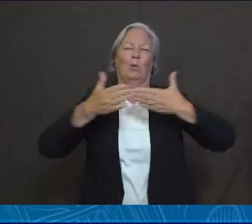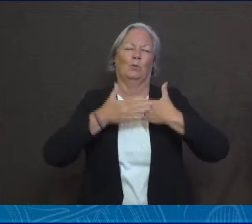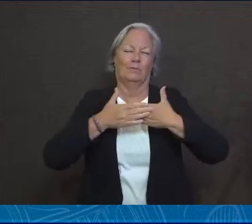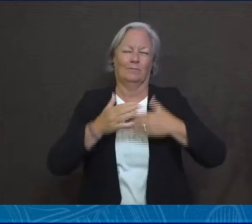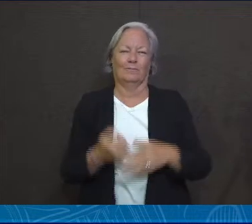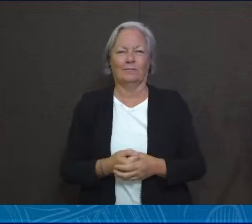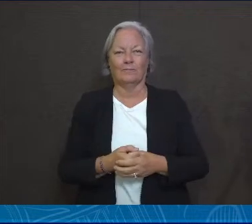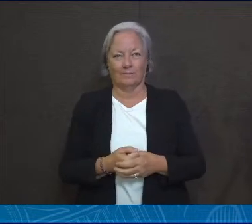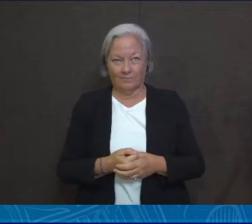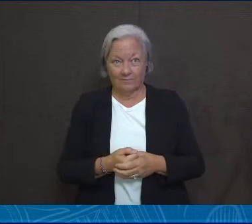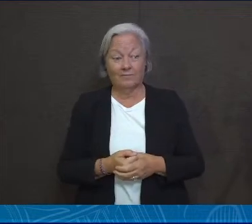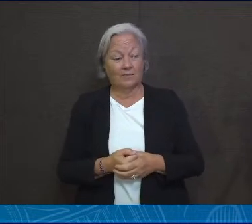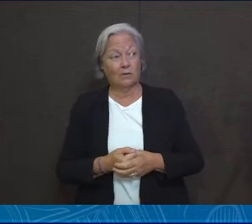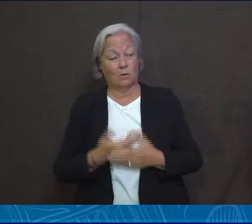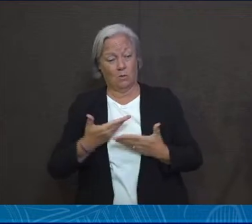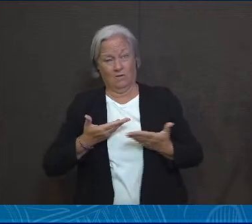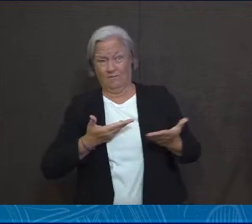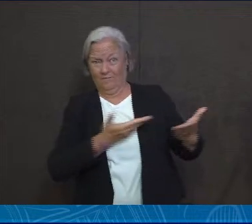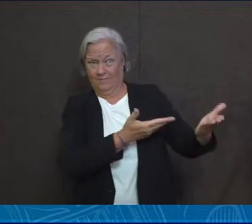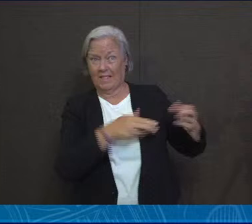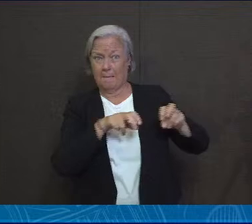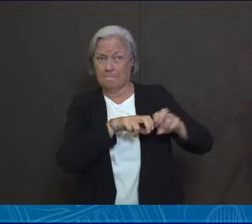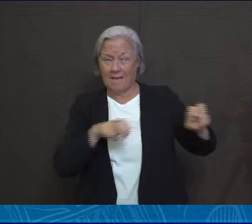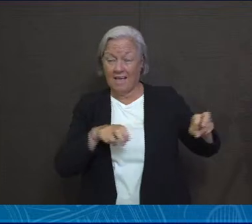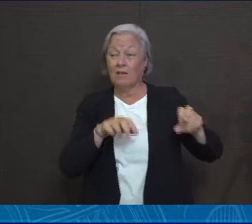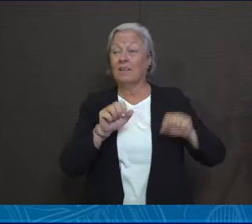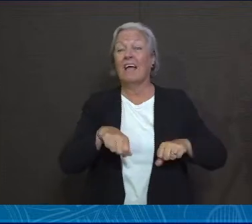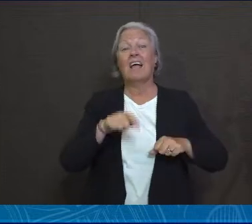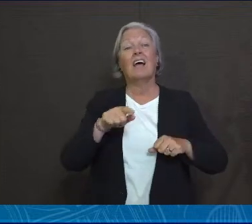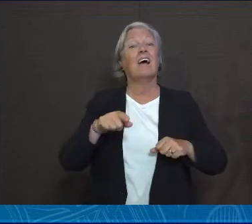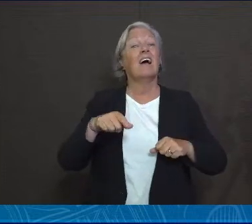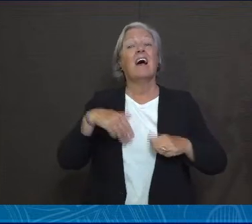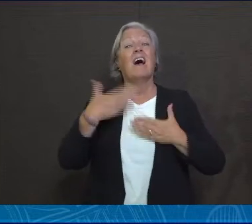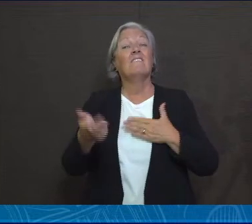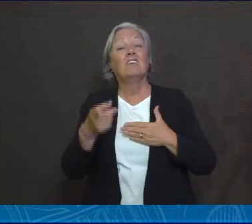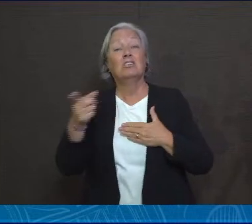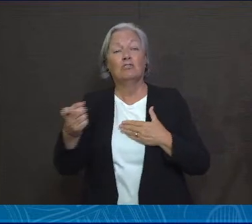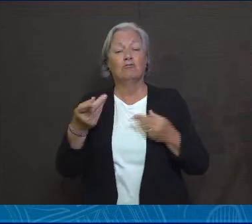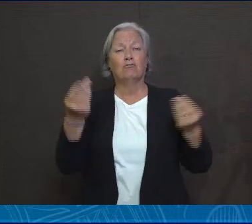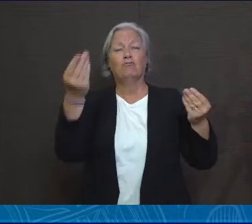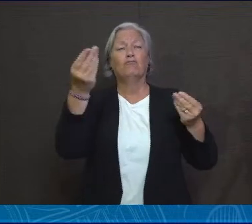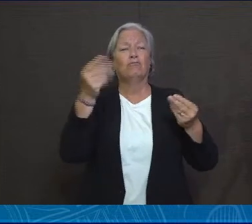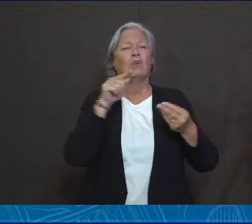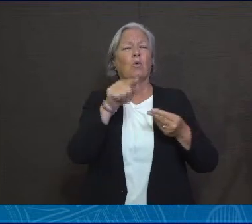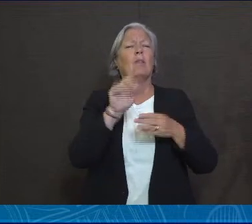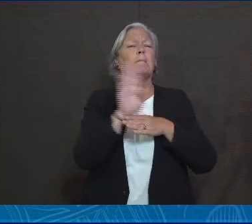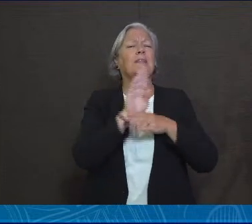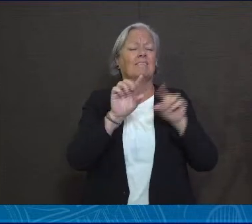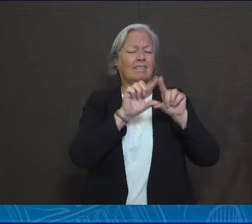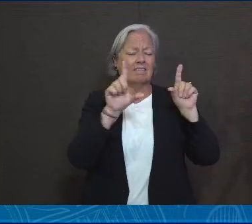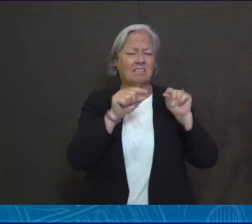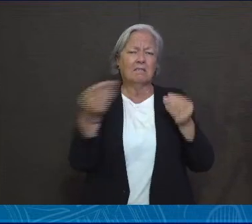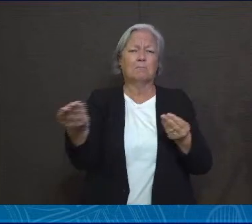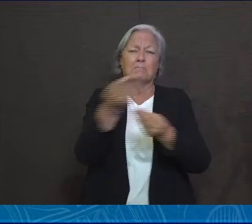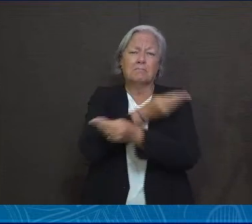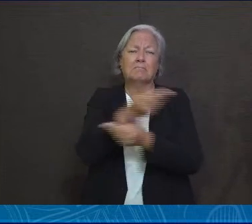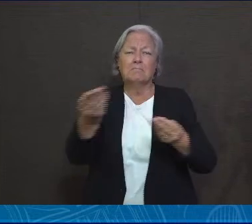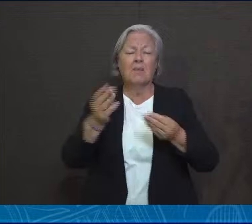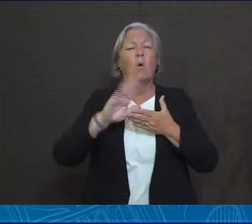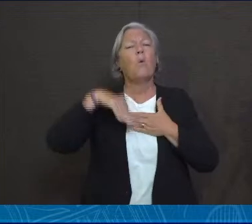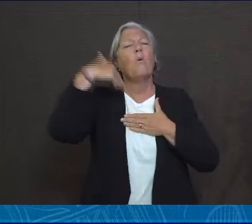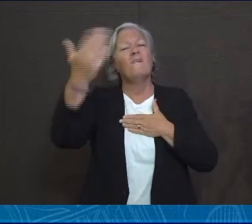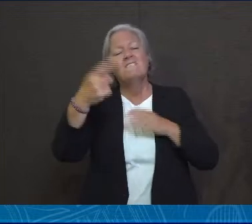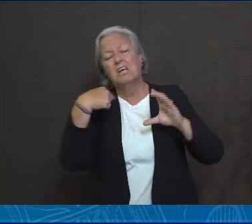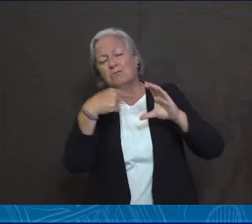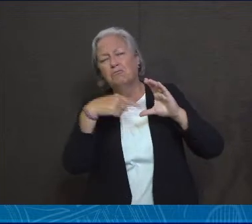You have the panelists in front, so after this session, feel free to share cards and contacts so you can follow up. Is there anyone else that